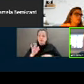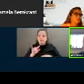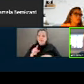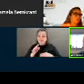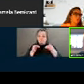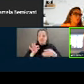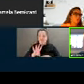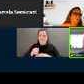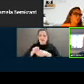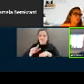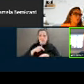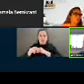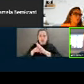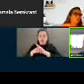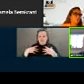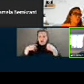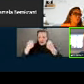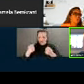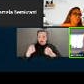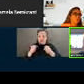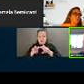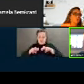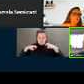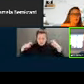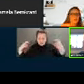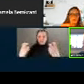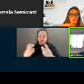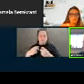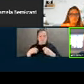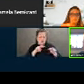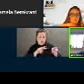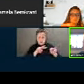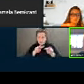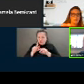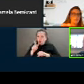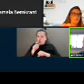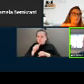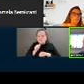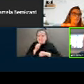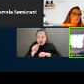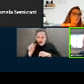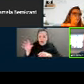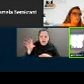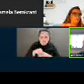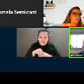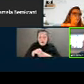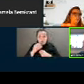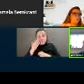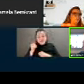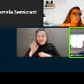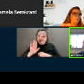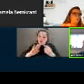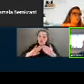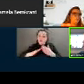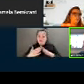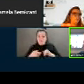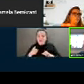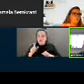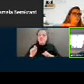you're sitting at the table and look around the table to see who's not at the table because it's your community and you could